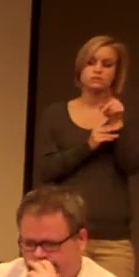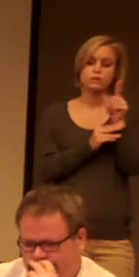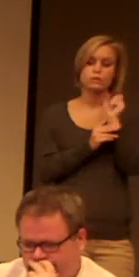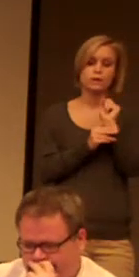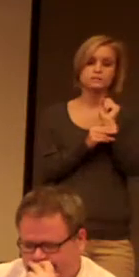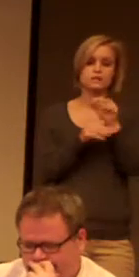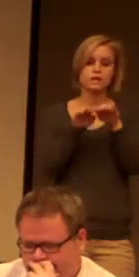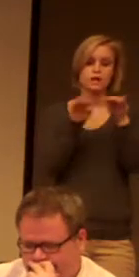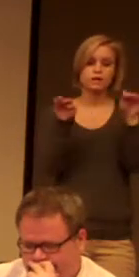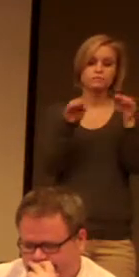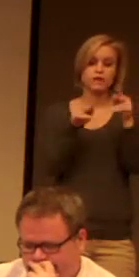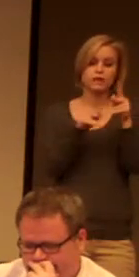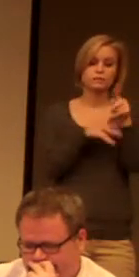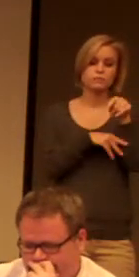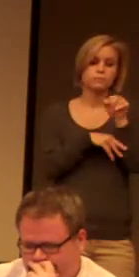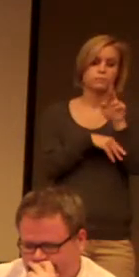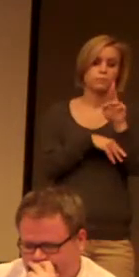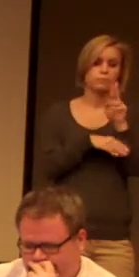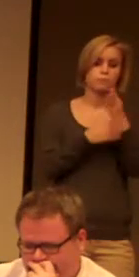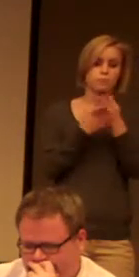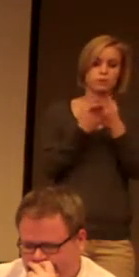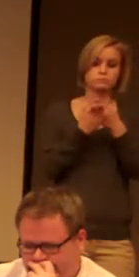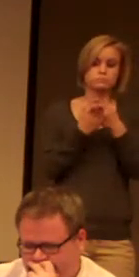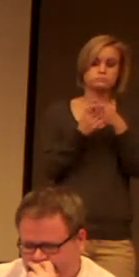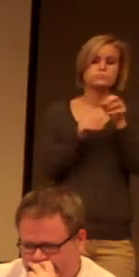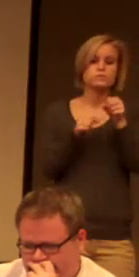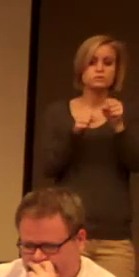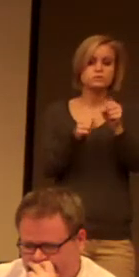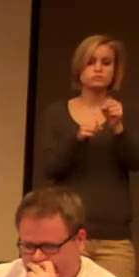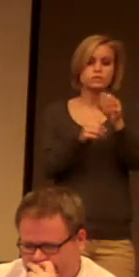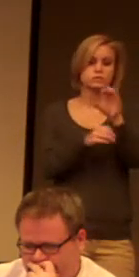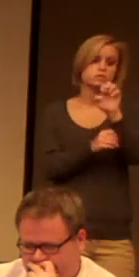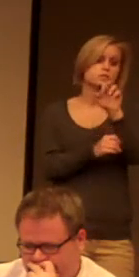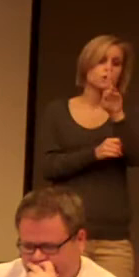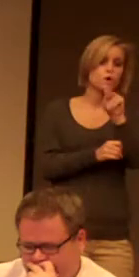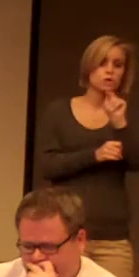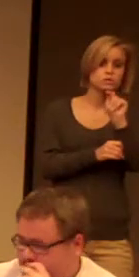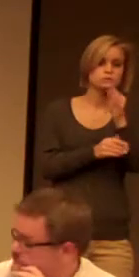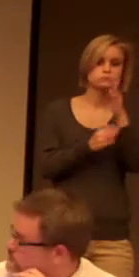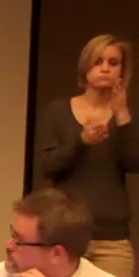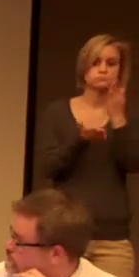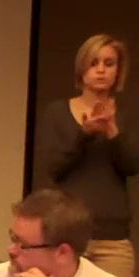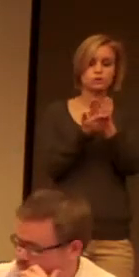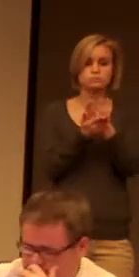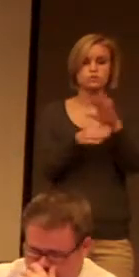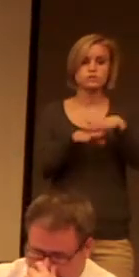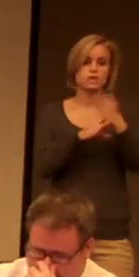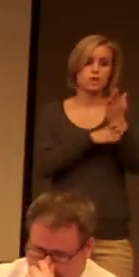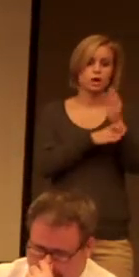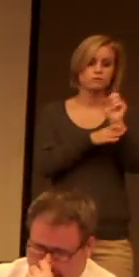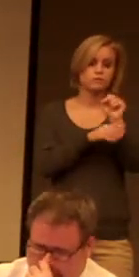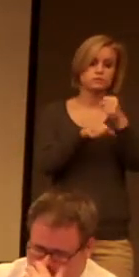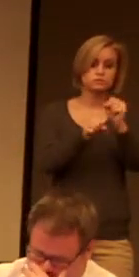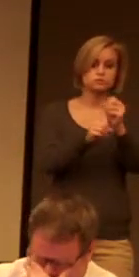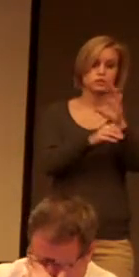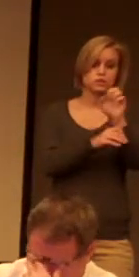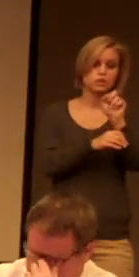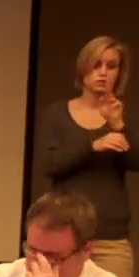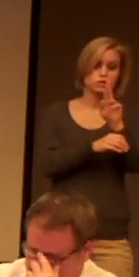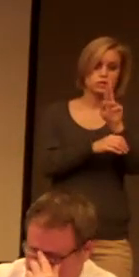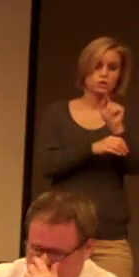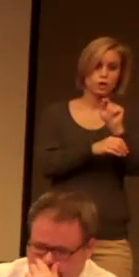flat part. That's where the streetcar came along. Streetcar stops right there. You get off the streetcar and walk to your